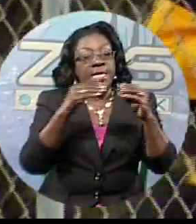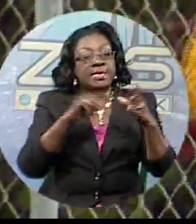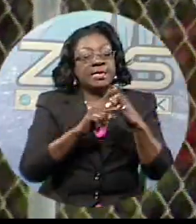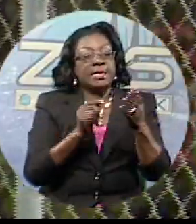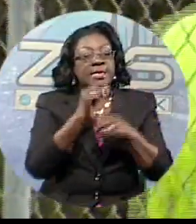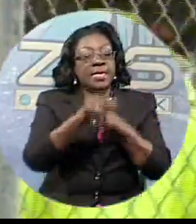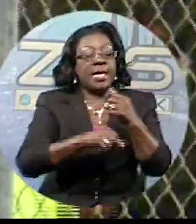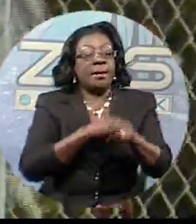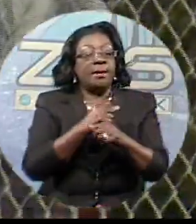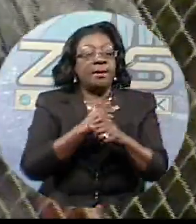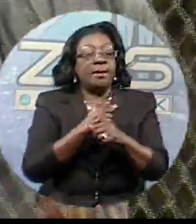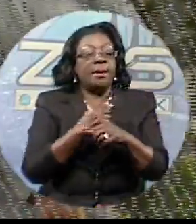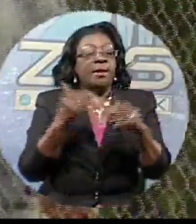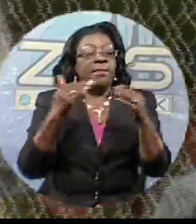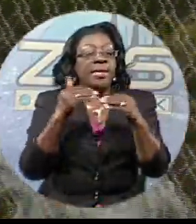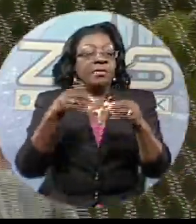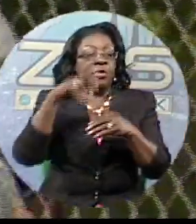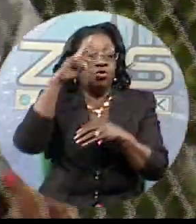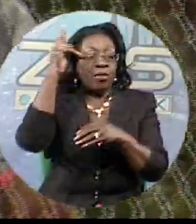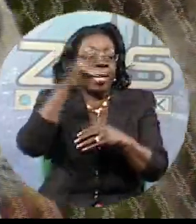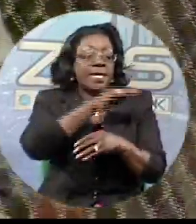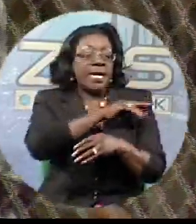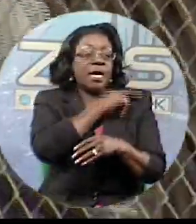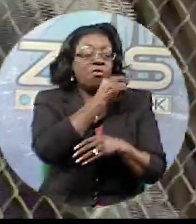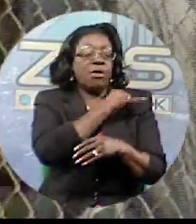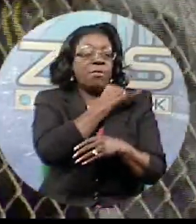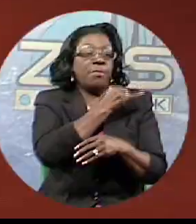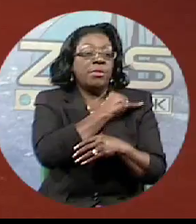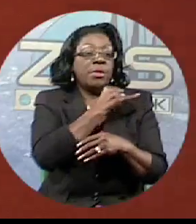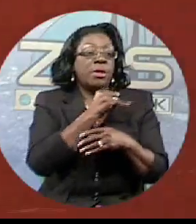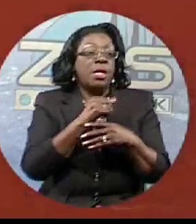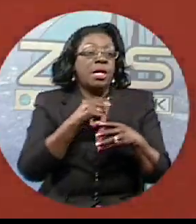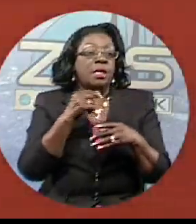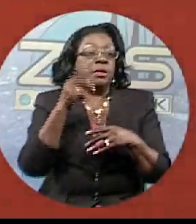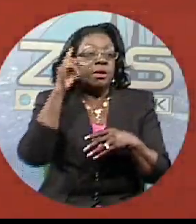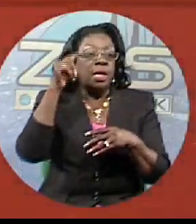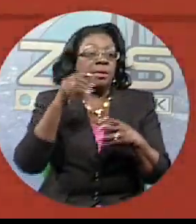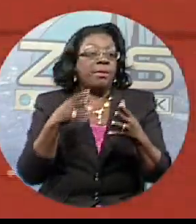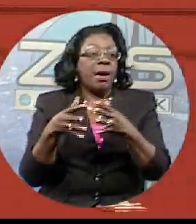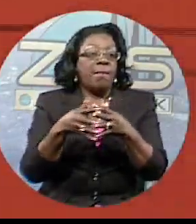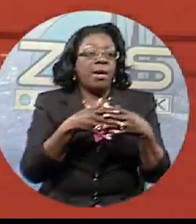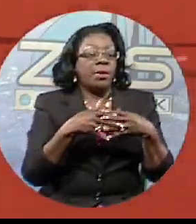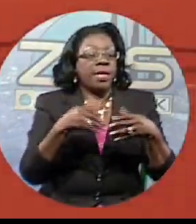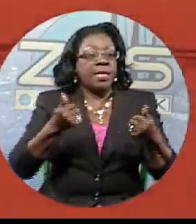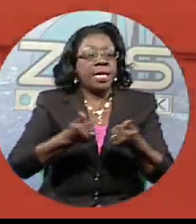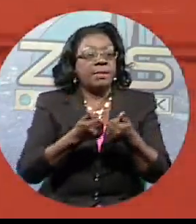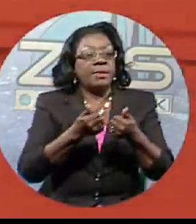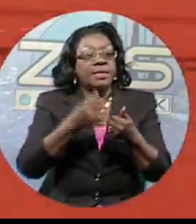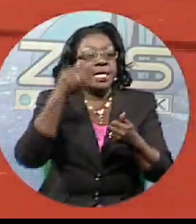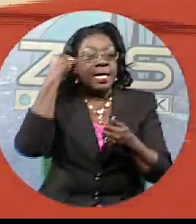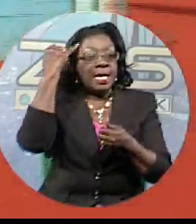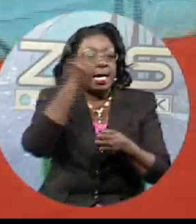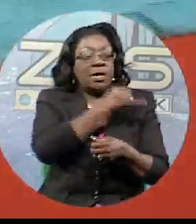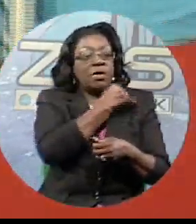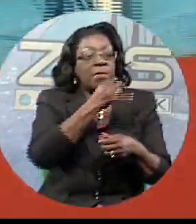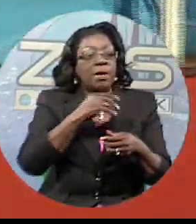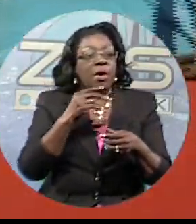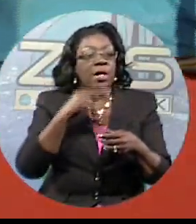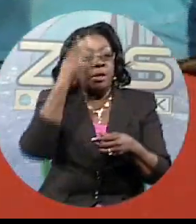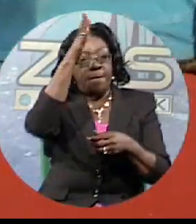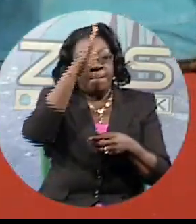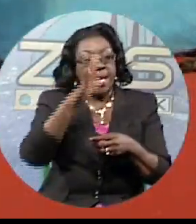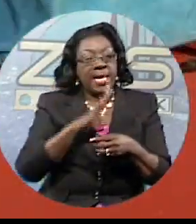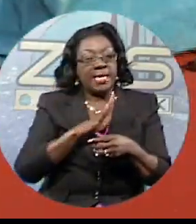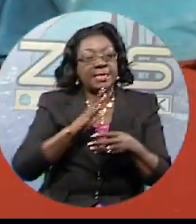Leading the list of qualifiers was Ryan Ingram, who surpassed the standards for the Pan American Games. Ingram bowed out of the men's high jump competition